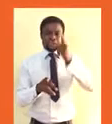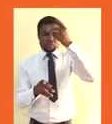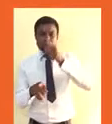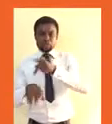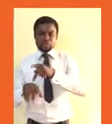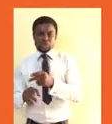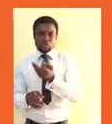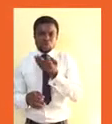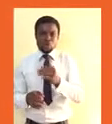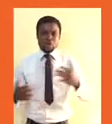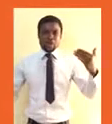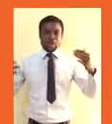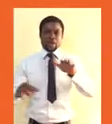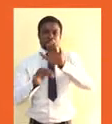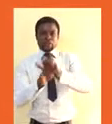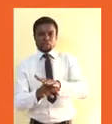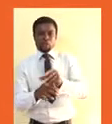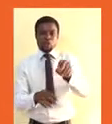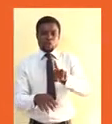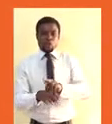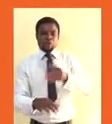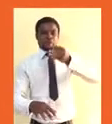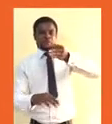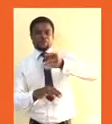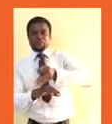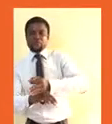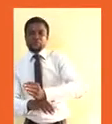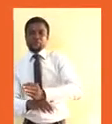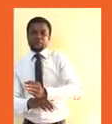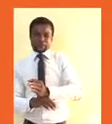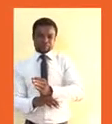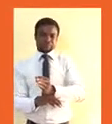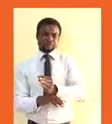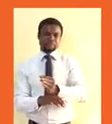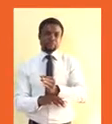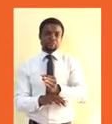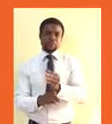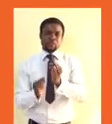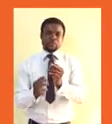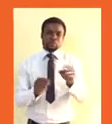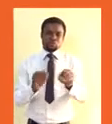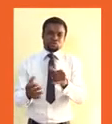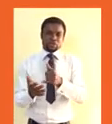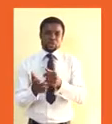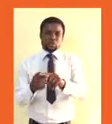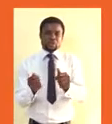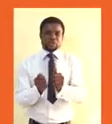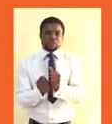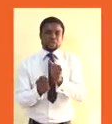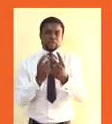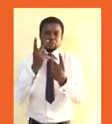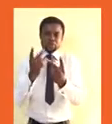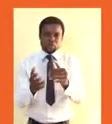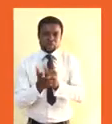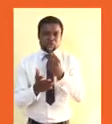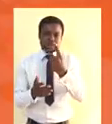pressure or force? You can do this experiment at home, upload your videos and tag STEM Cafe